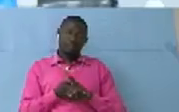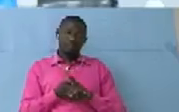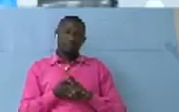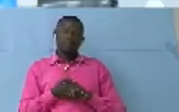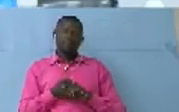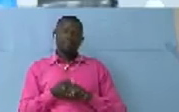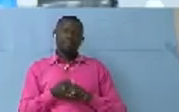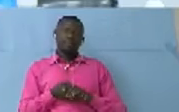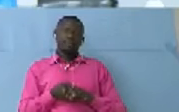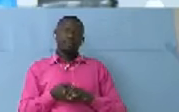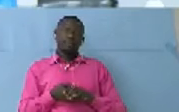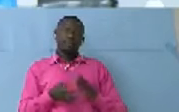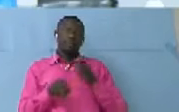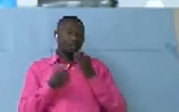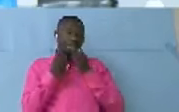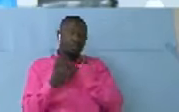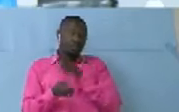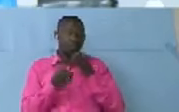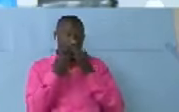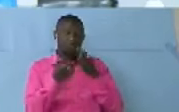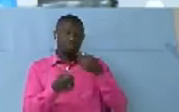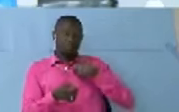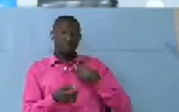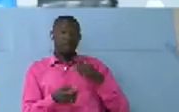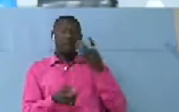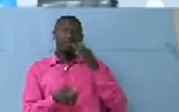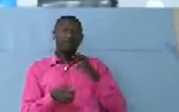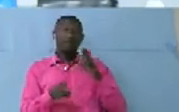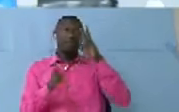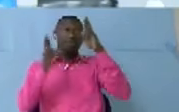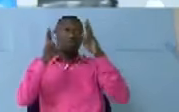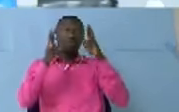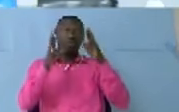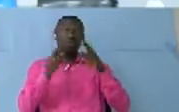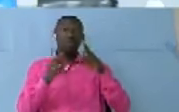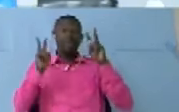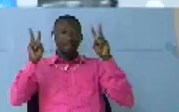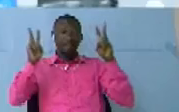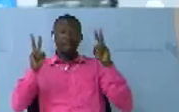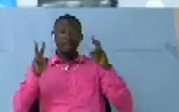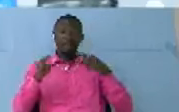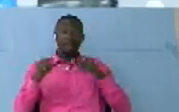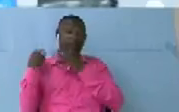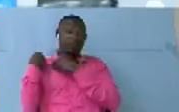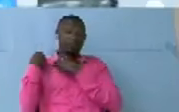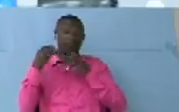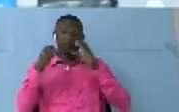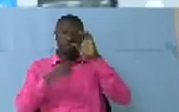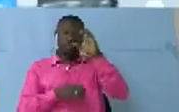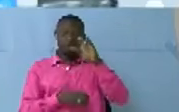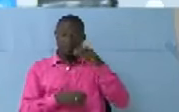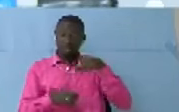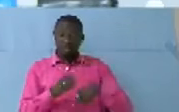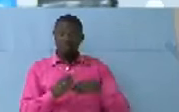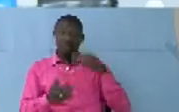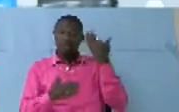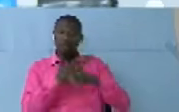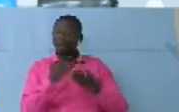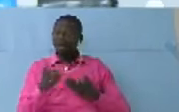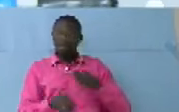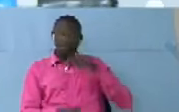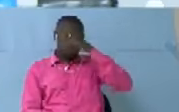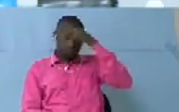to me, if God wills it and Yajame is still in charge here, you will never have work in this country.